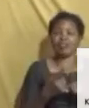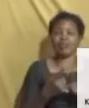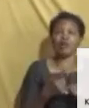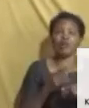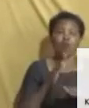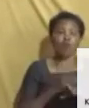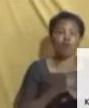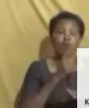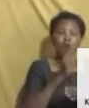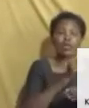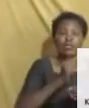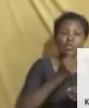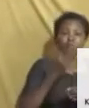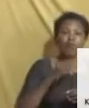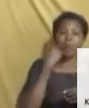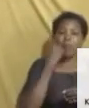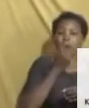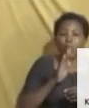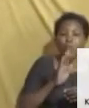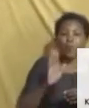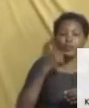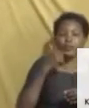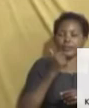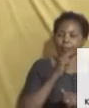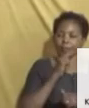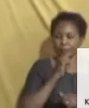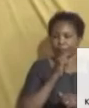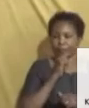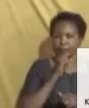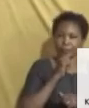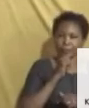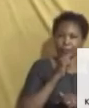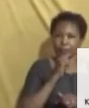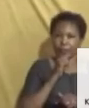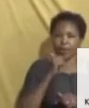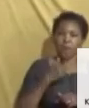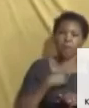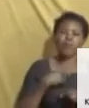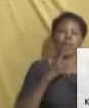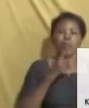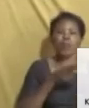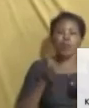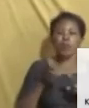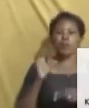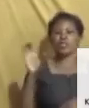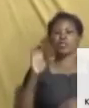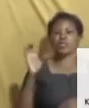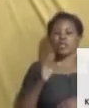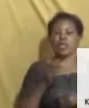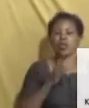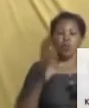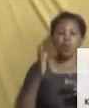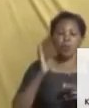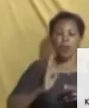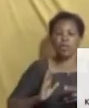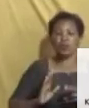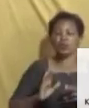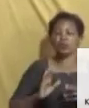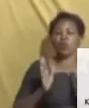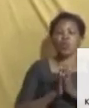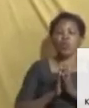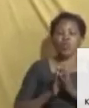one side of his mouth that I'm an ordinary citizen entitled, just like